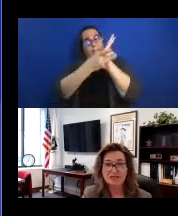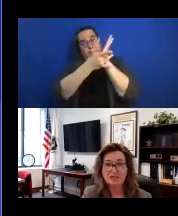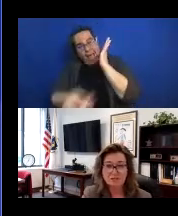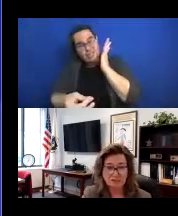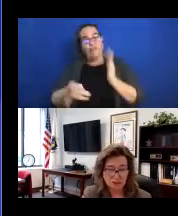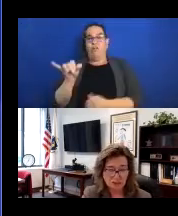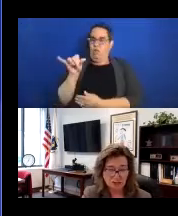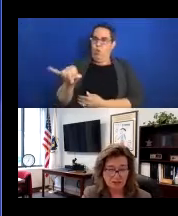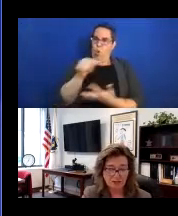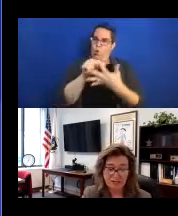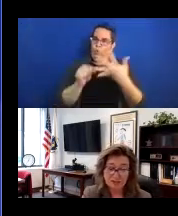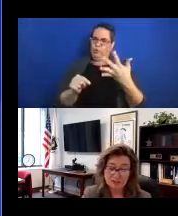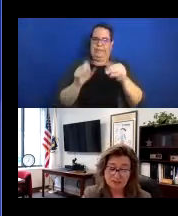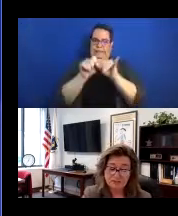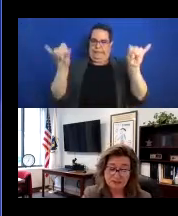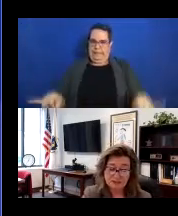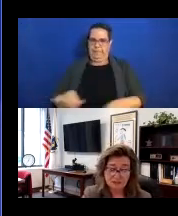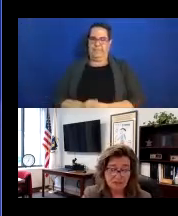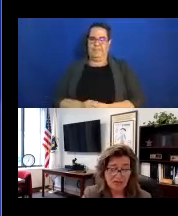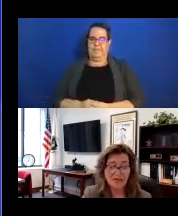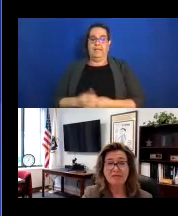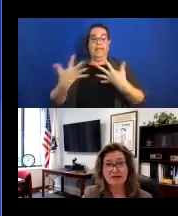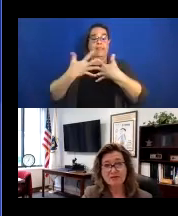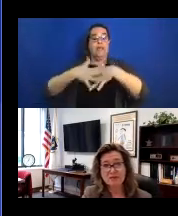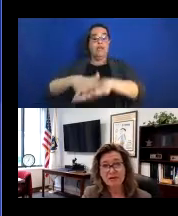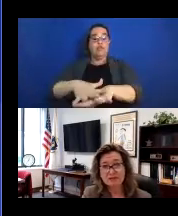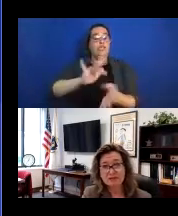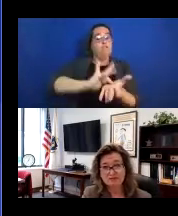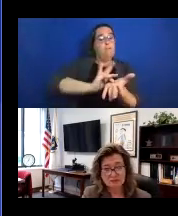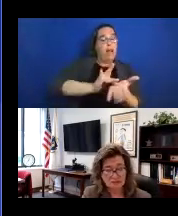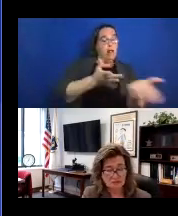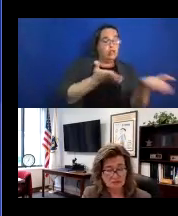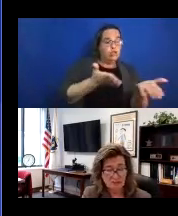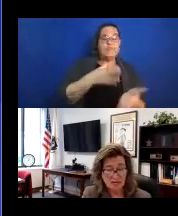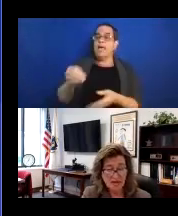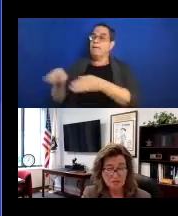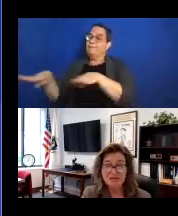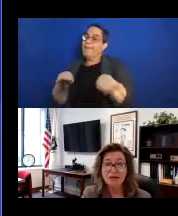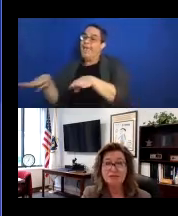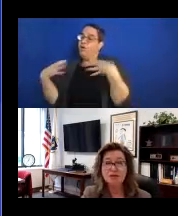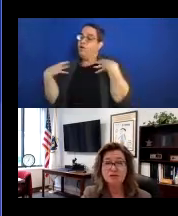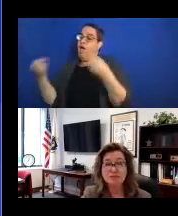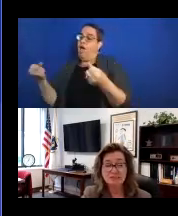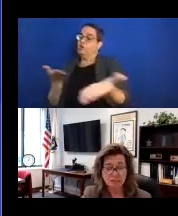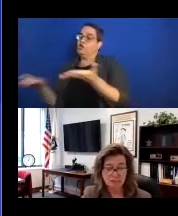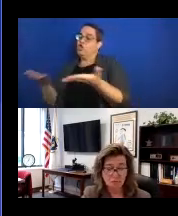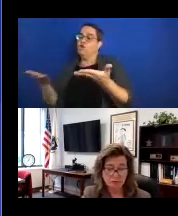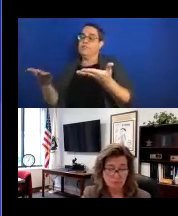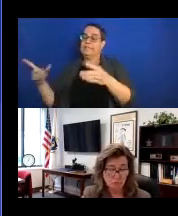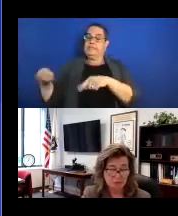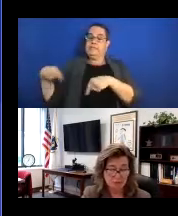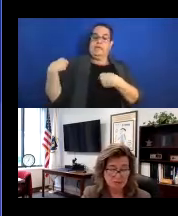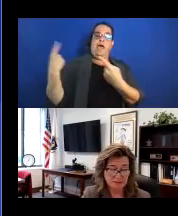The integration of medical services and behavioral health services have become increasingly